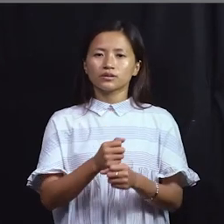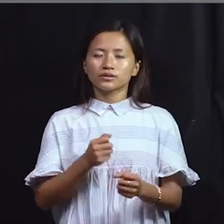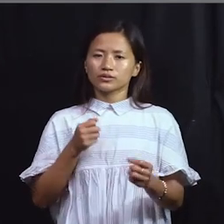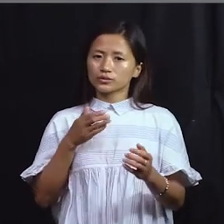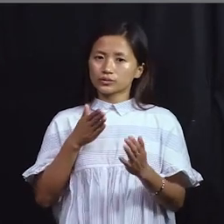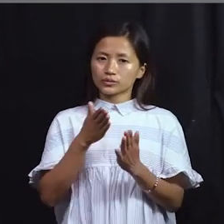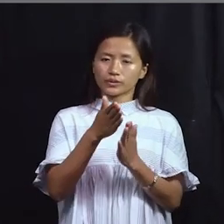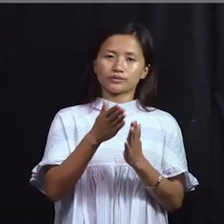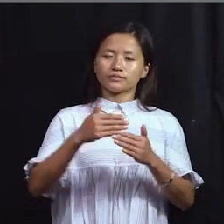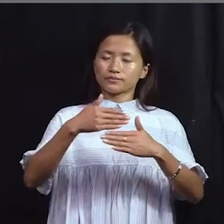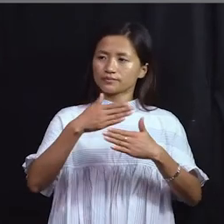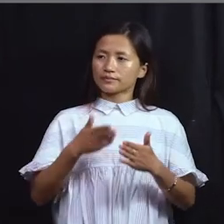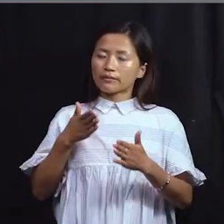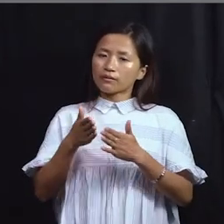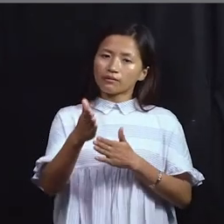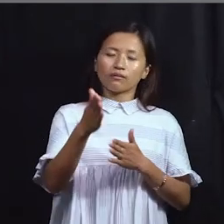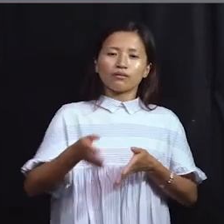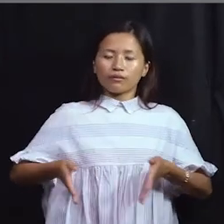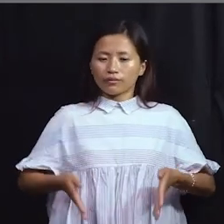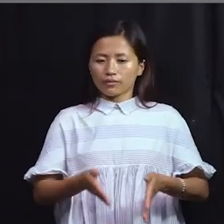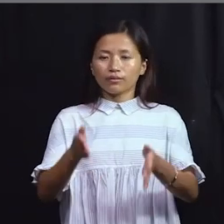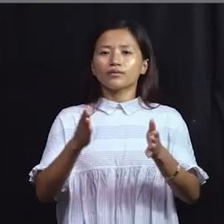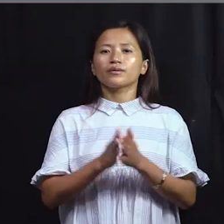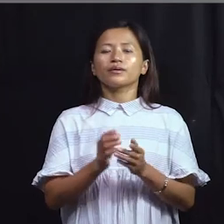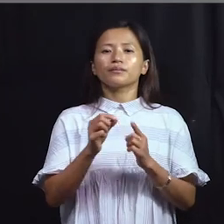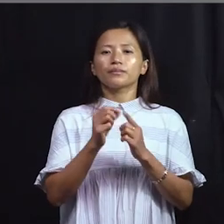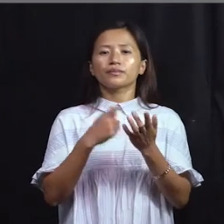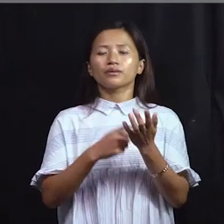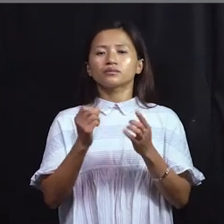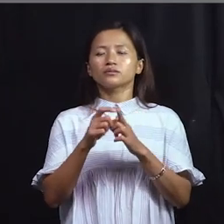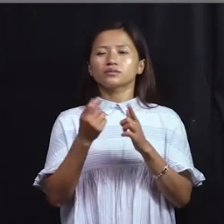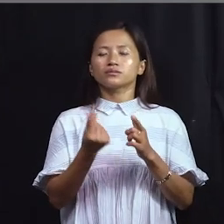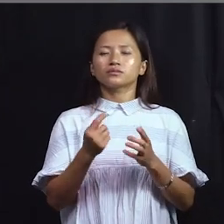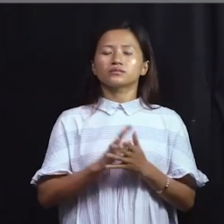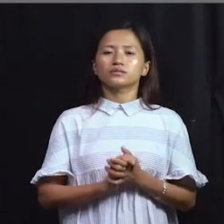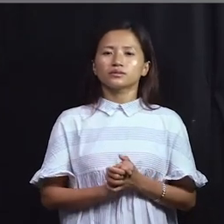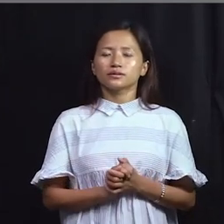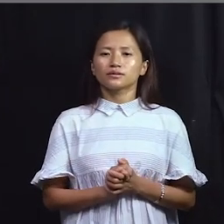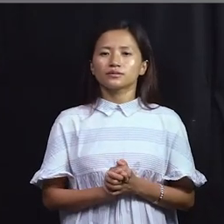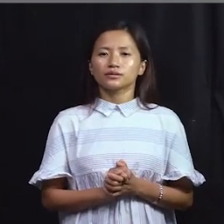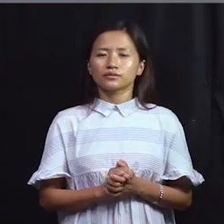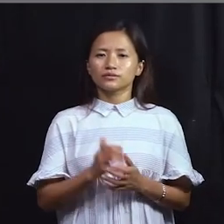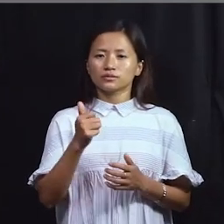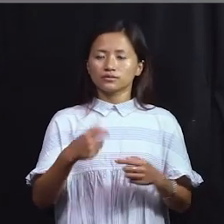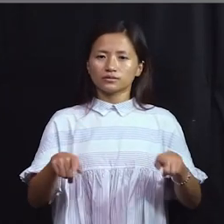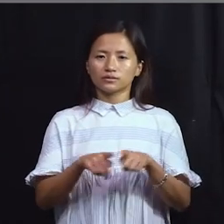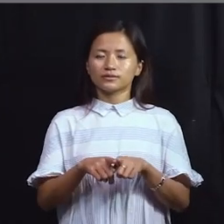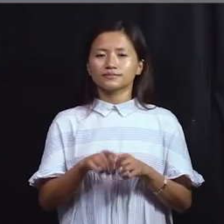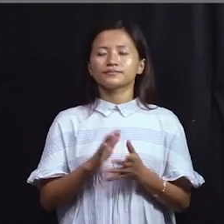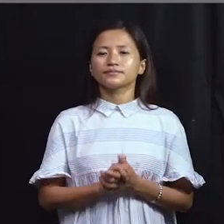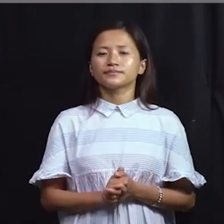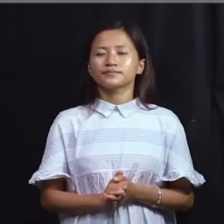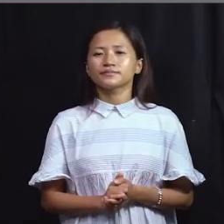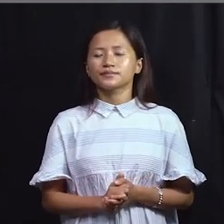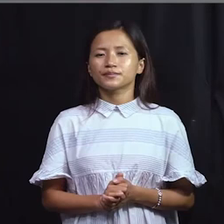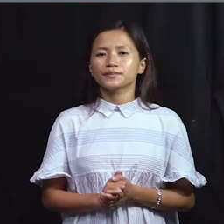away, participate in the production of goods and services because of what we normally